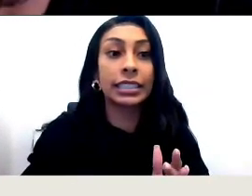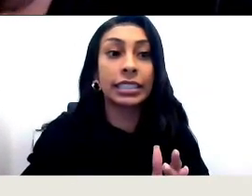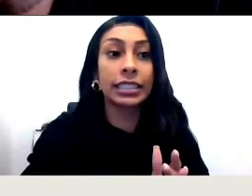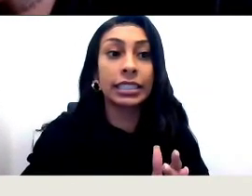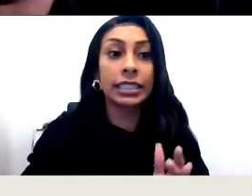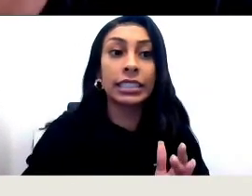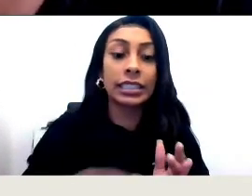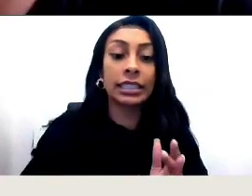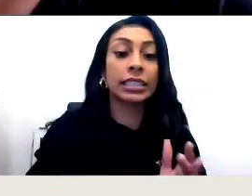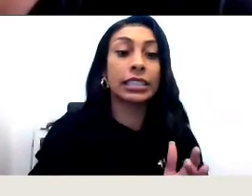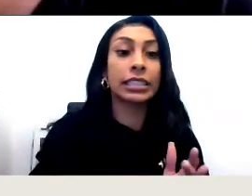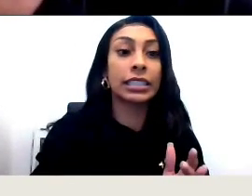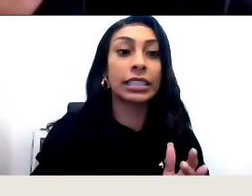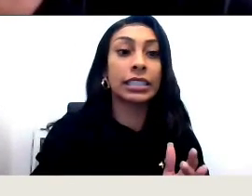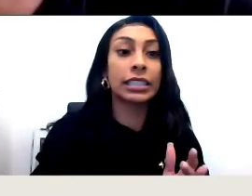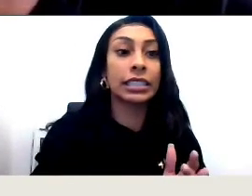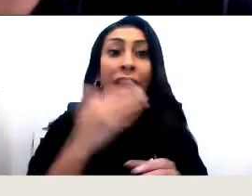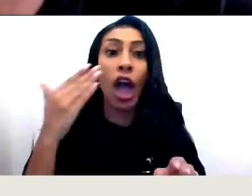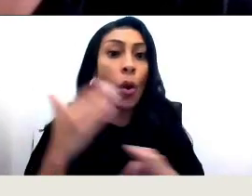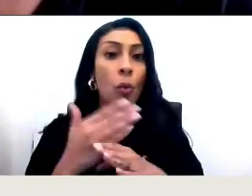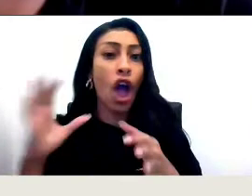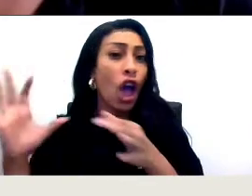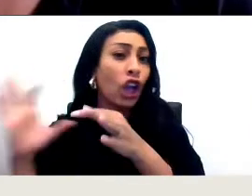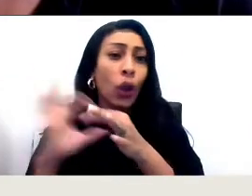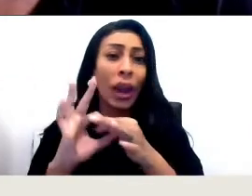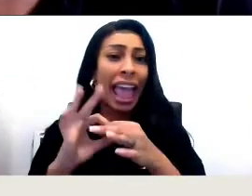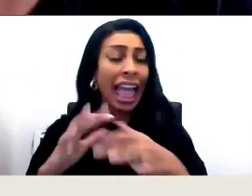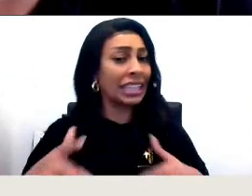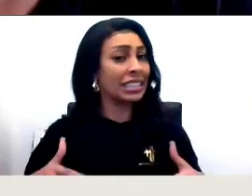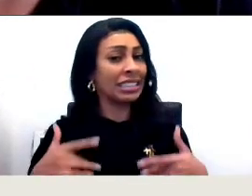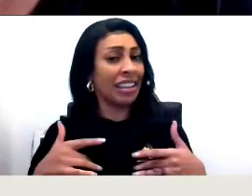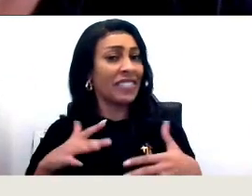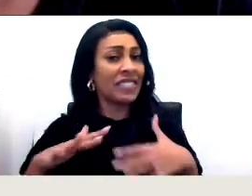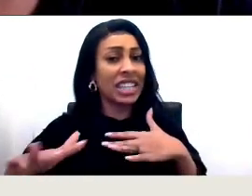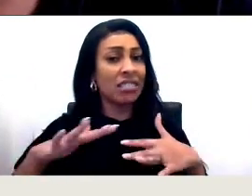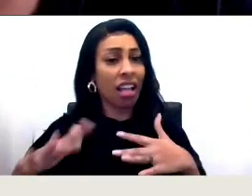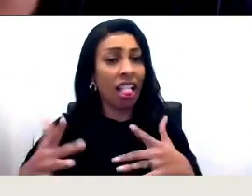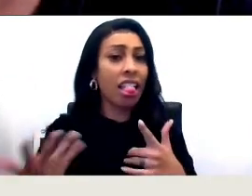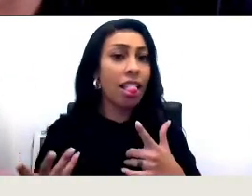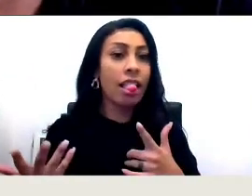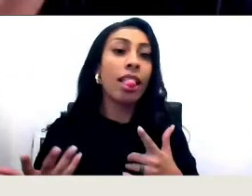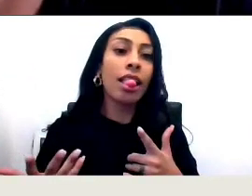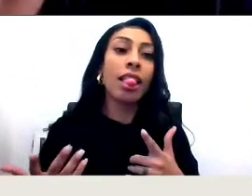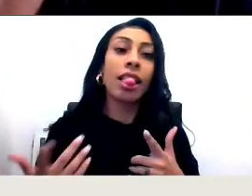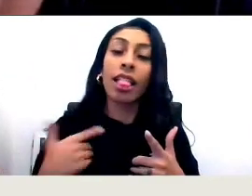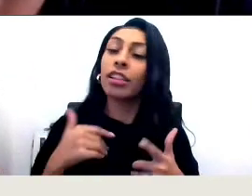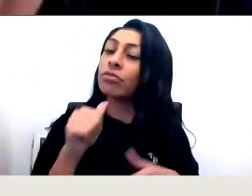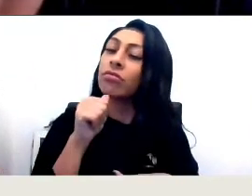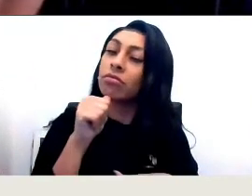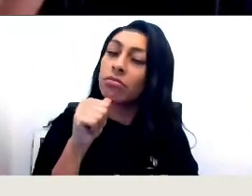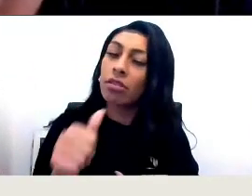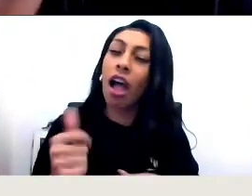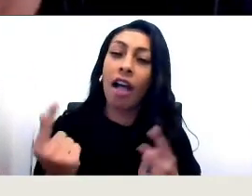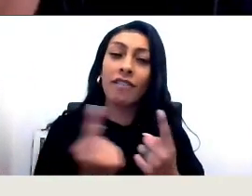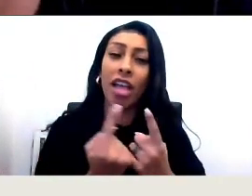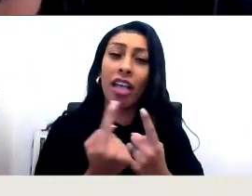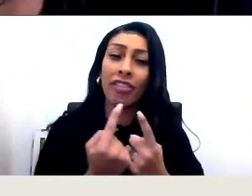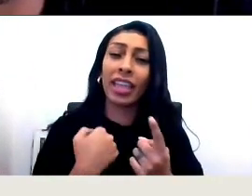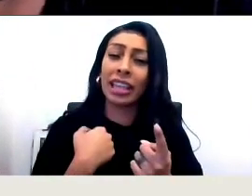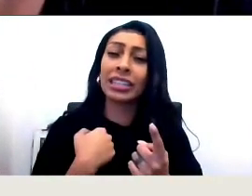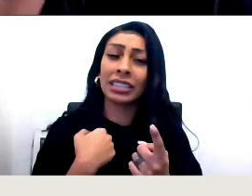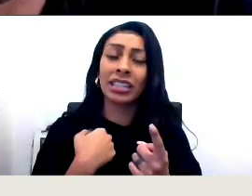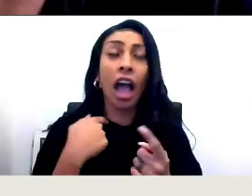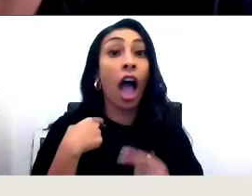to make work and connect physically with people. So it has really been a tough thing for me to like deal with. But I